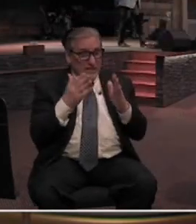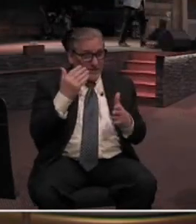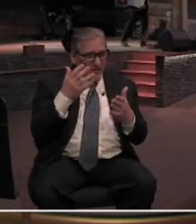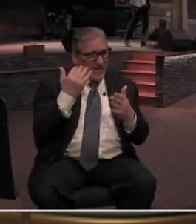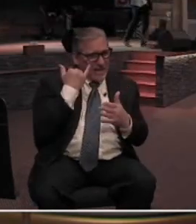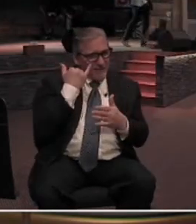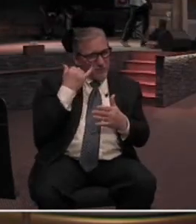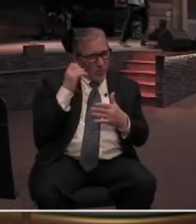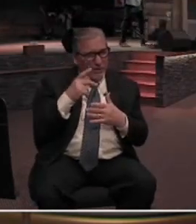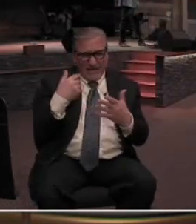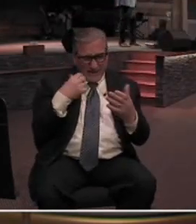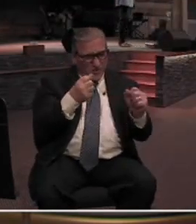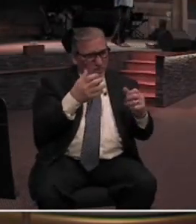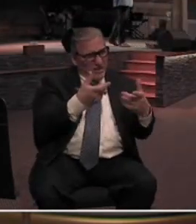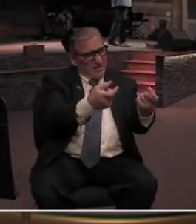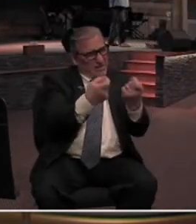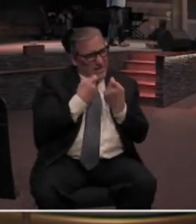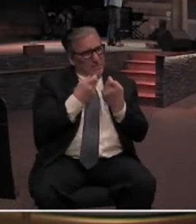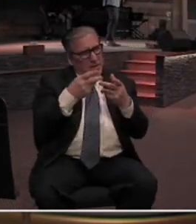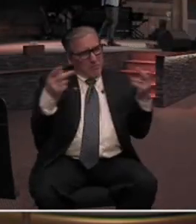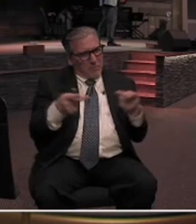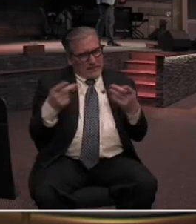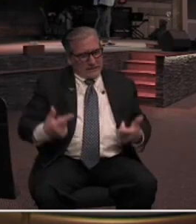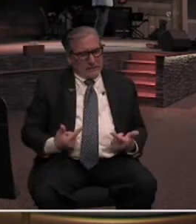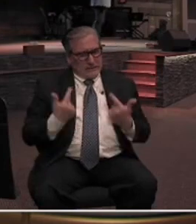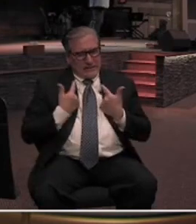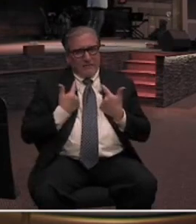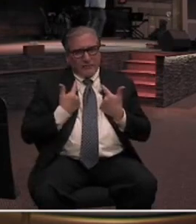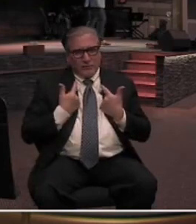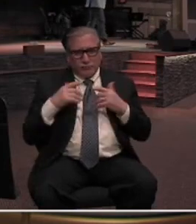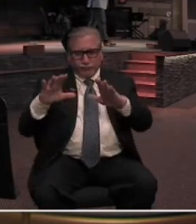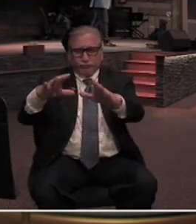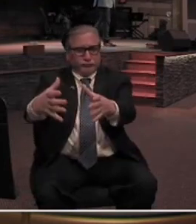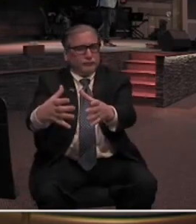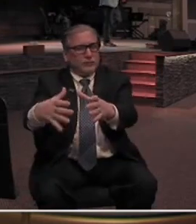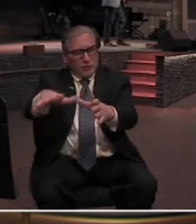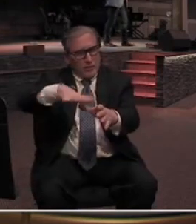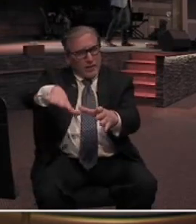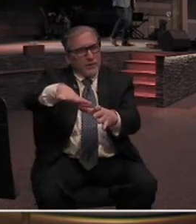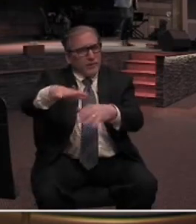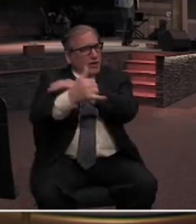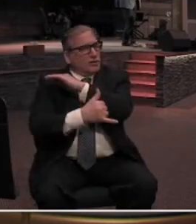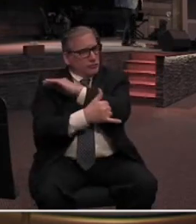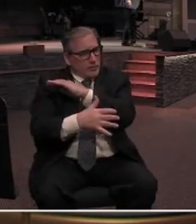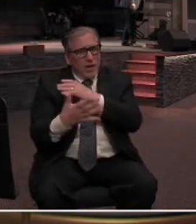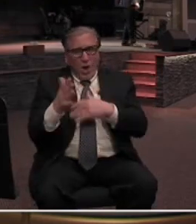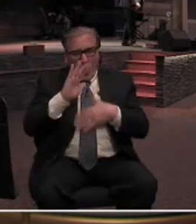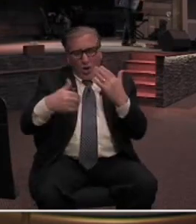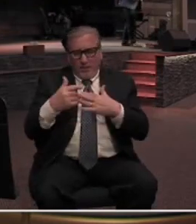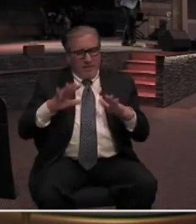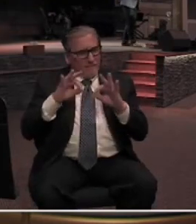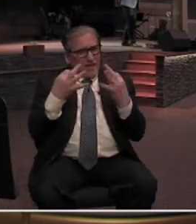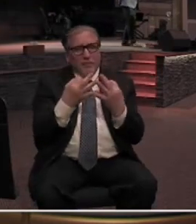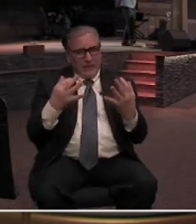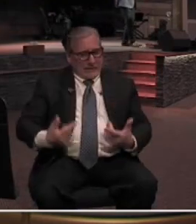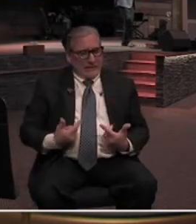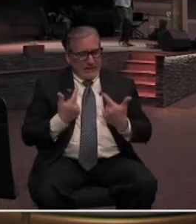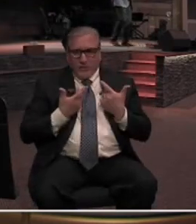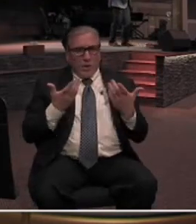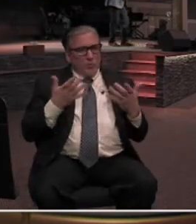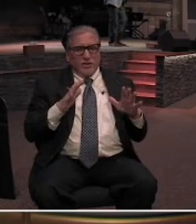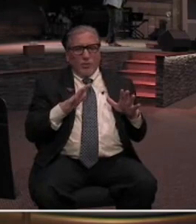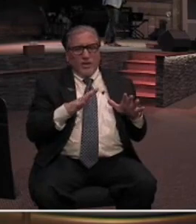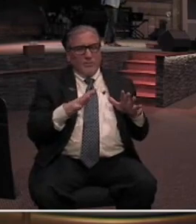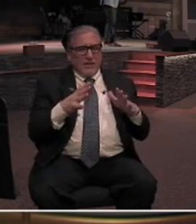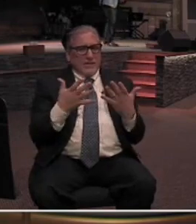you give me a place out in the country? Just give me a city out in the country where me and my family and all of us can live. We don't want to be in the royal